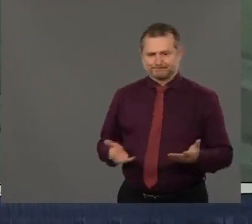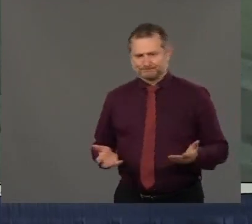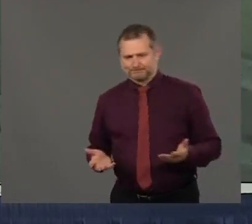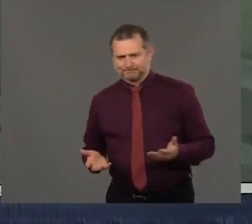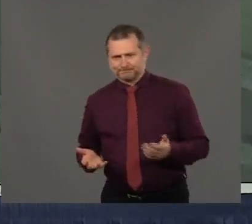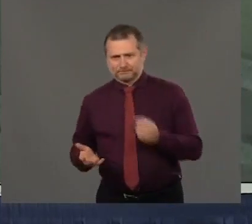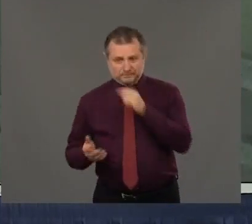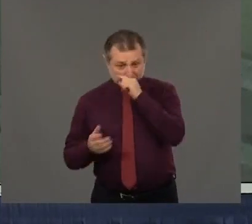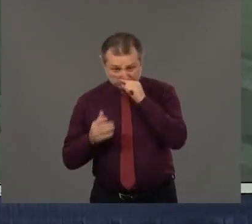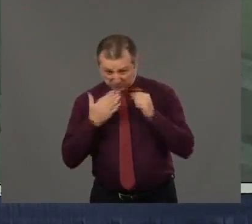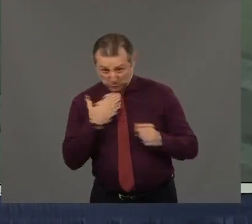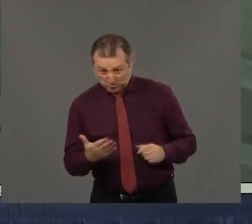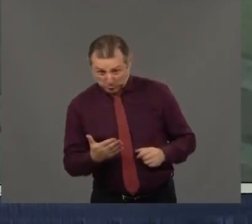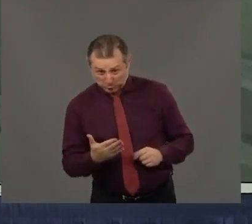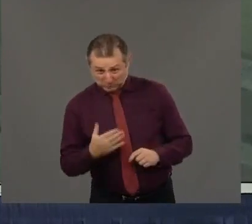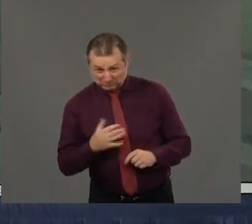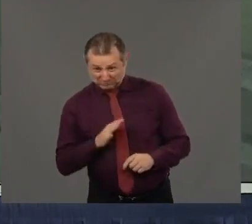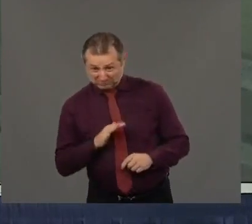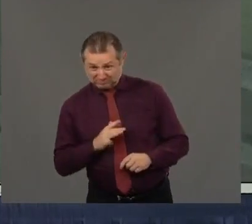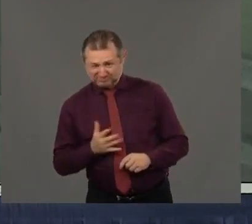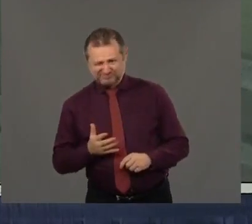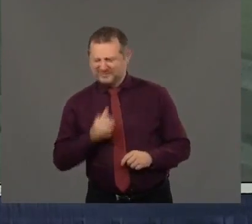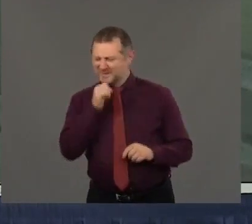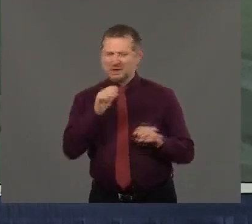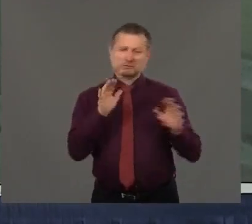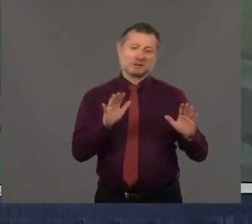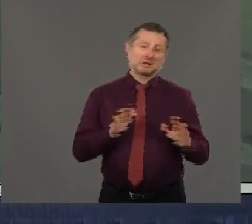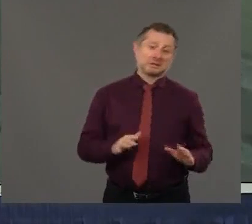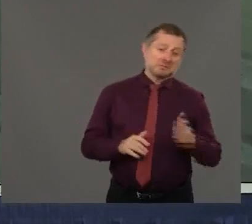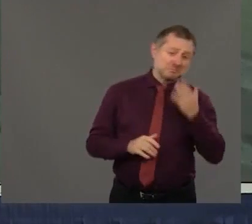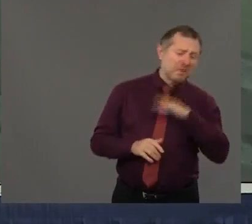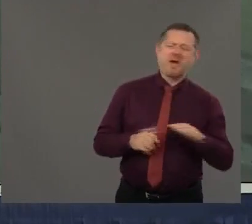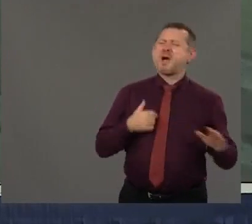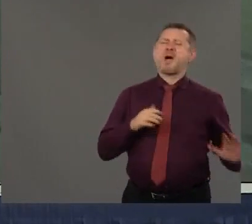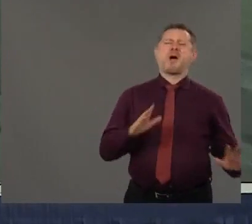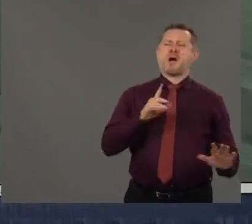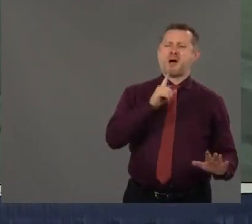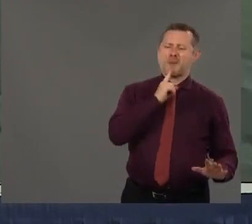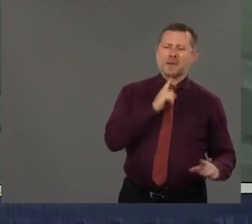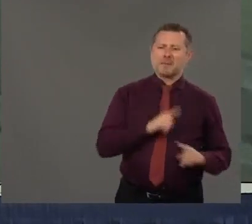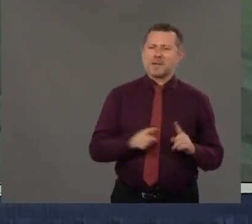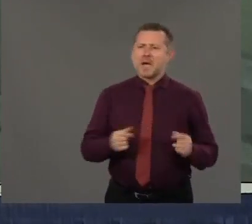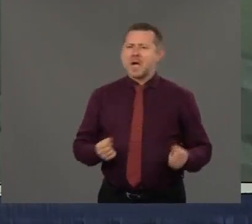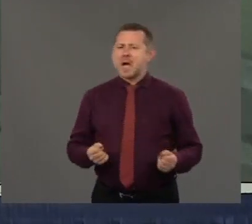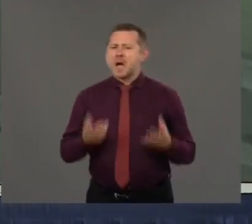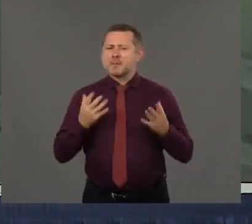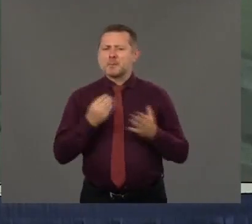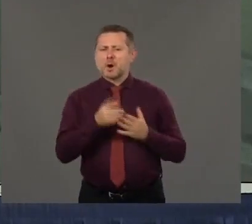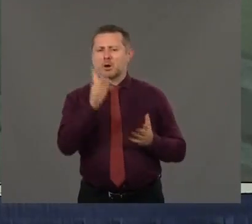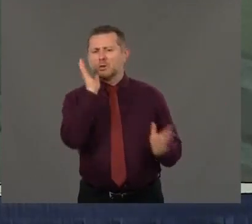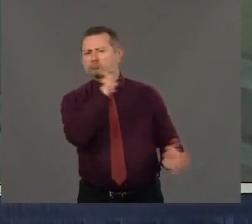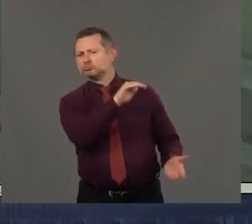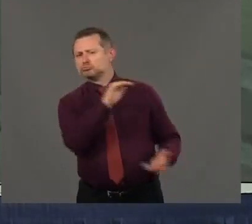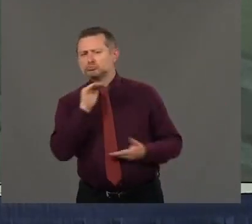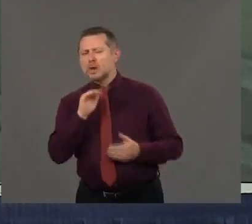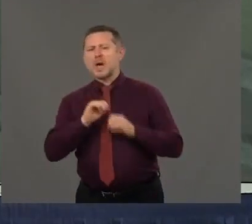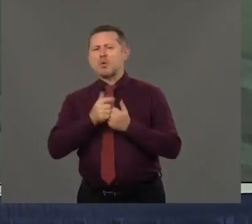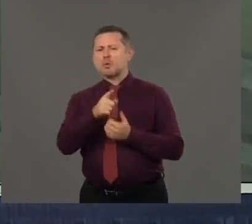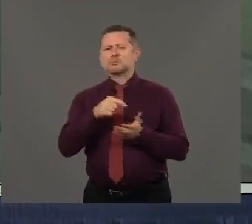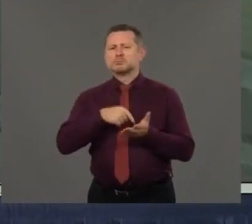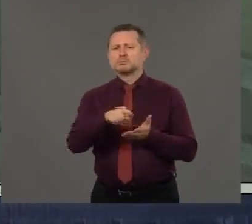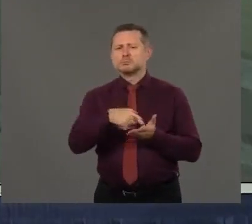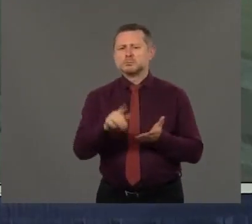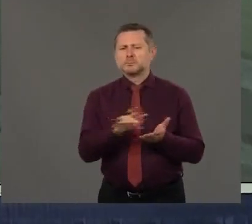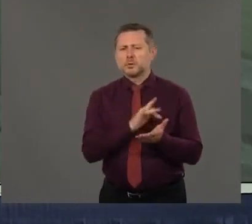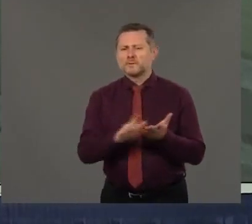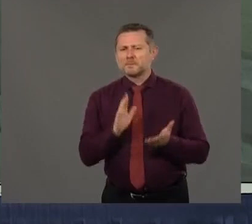thing, but it's not a bad thing. The question is, how much? How do you repay it? What do